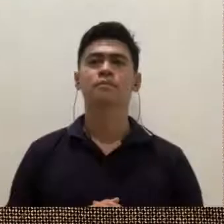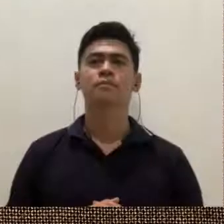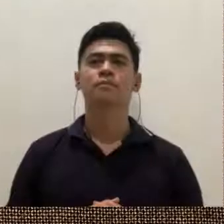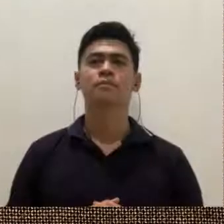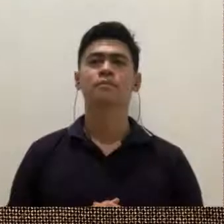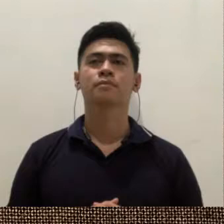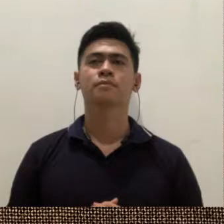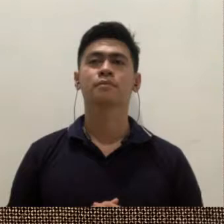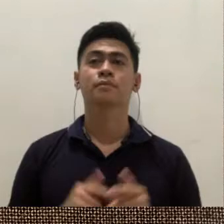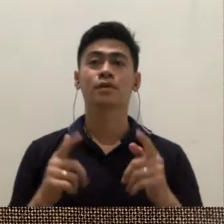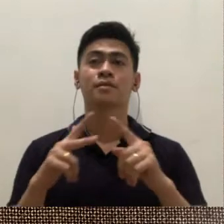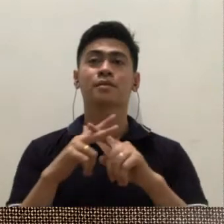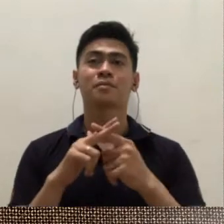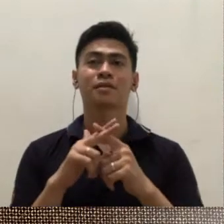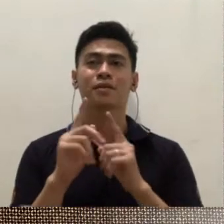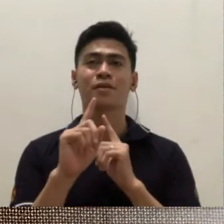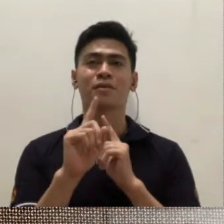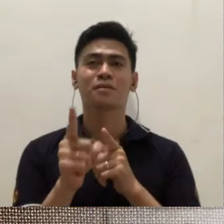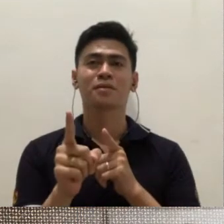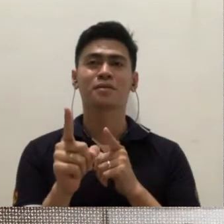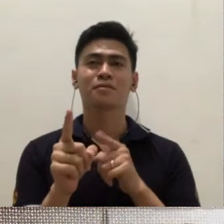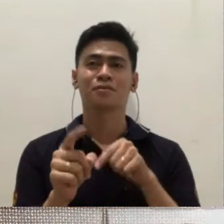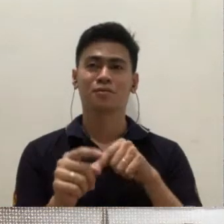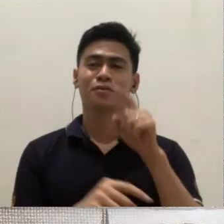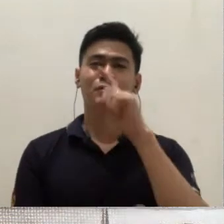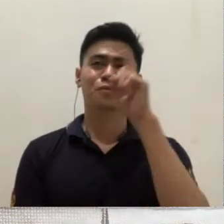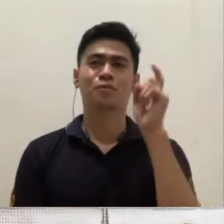informative, persuasive, and argumentative essay.